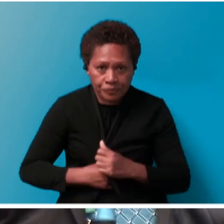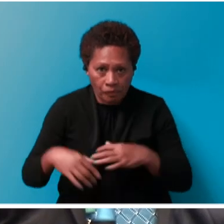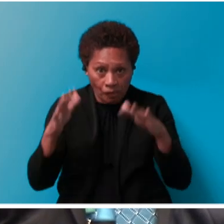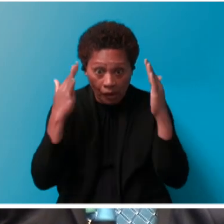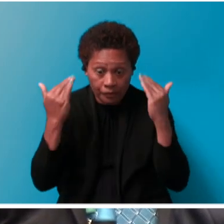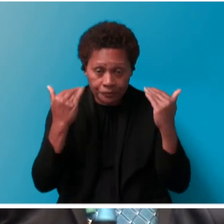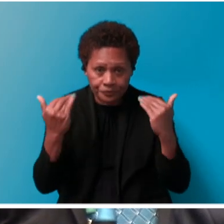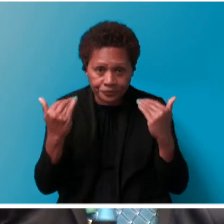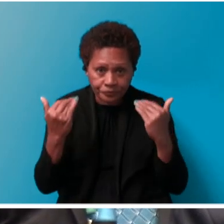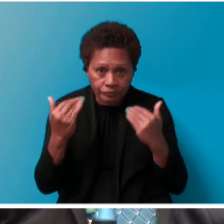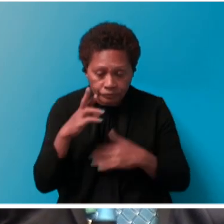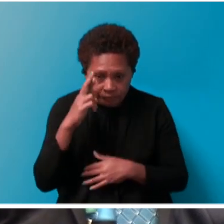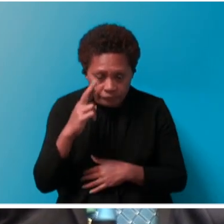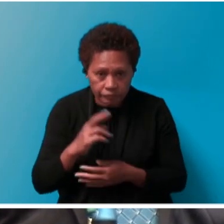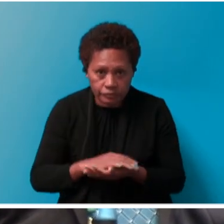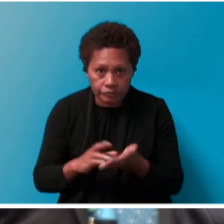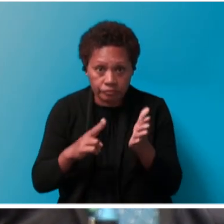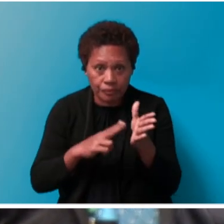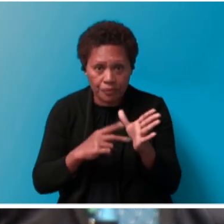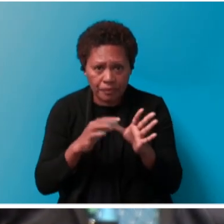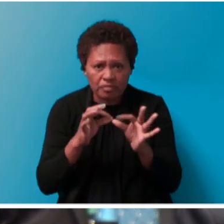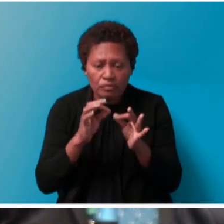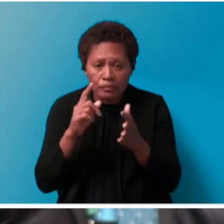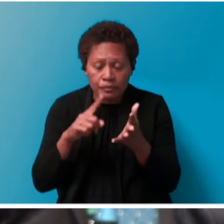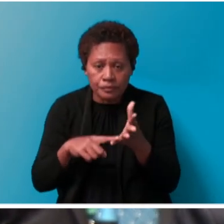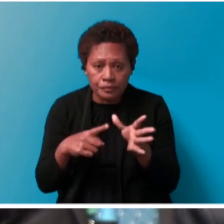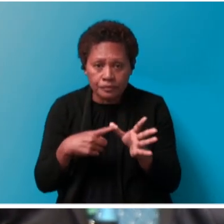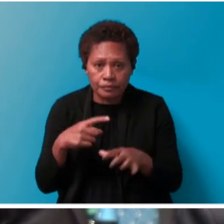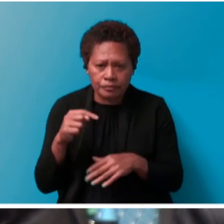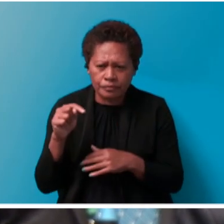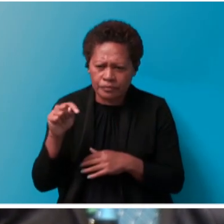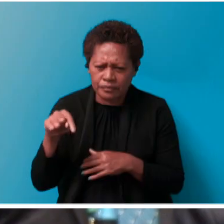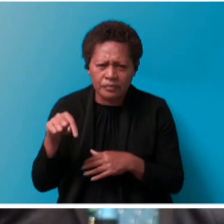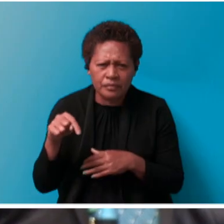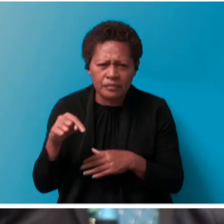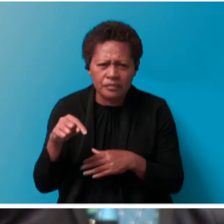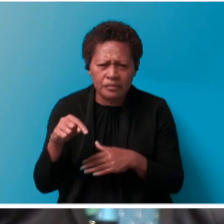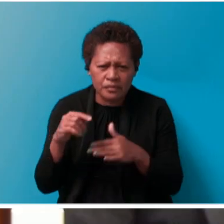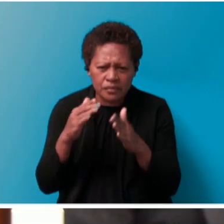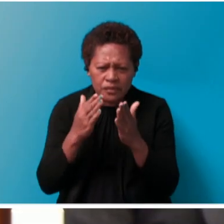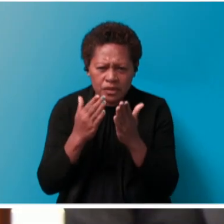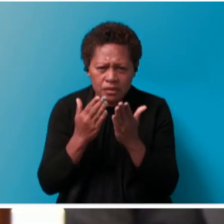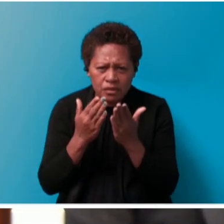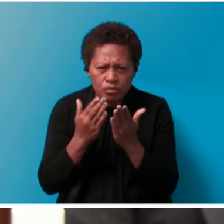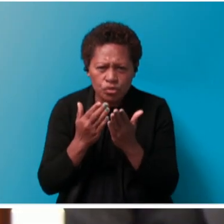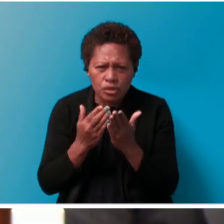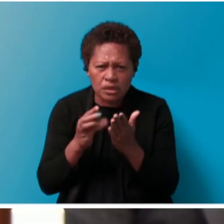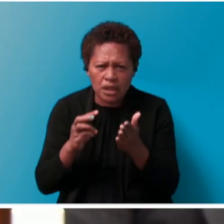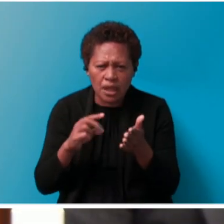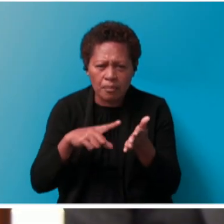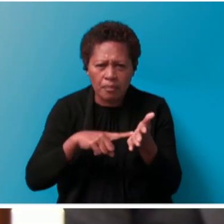Nabua Muslim League settlement is located in the suburban center and is one of the most densely populated